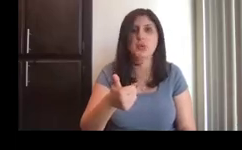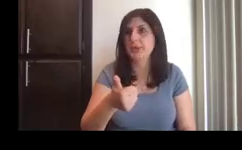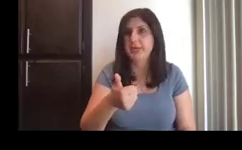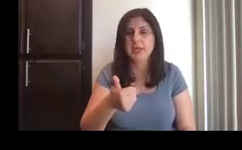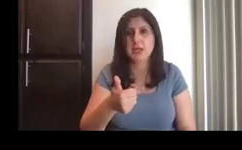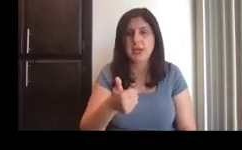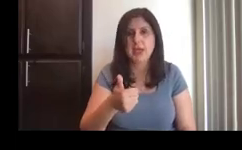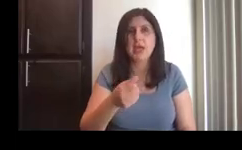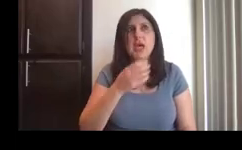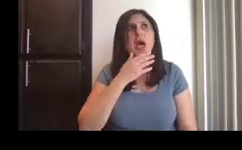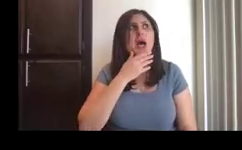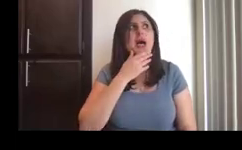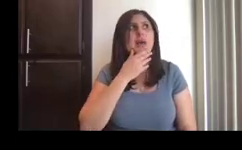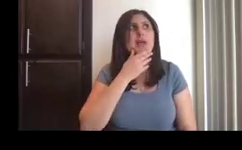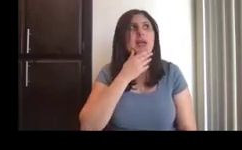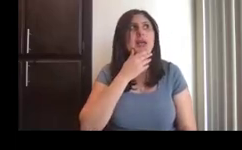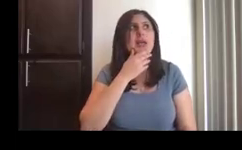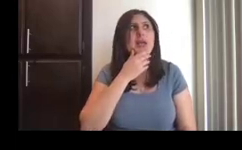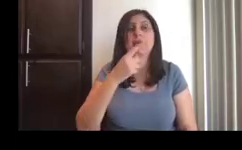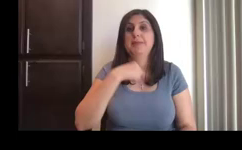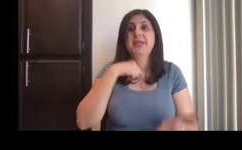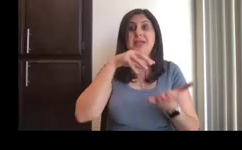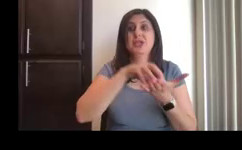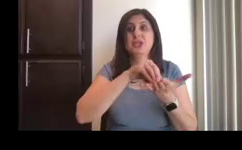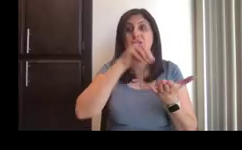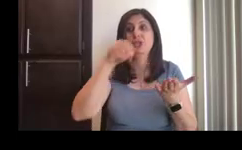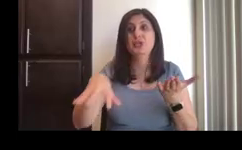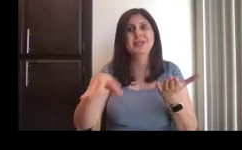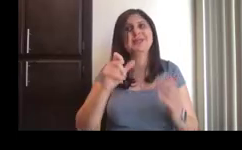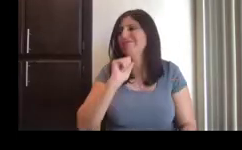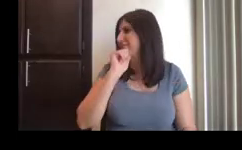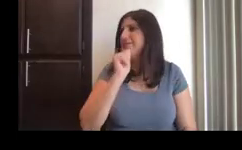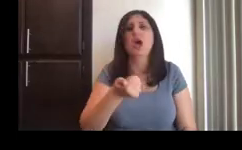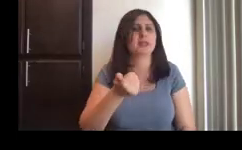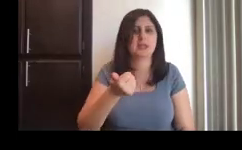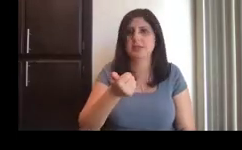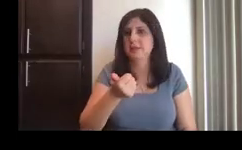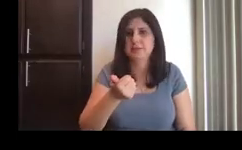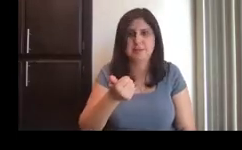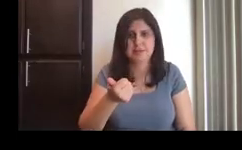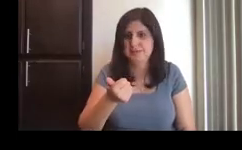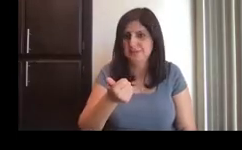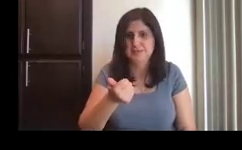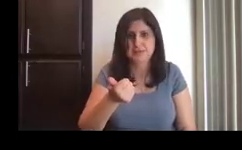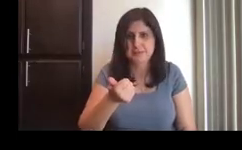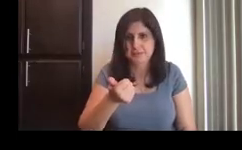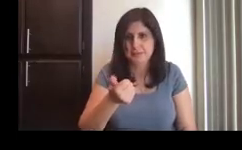I don't read, okay? Um, me student, not.